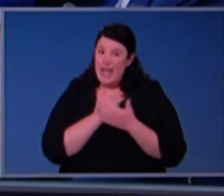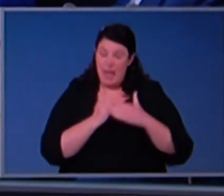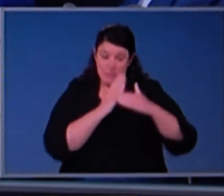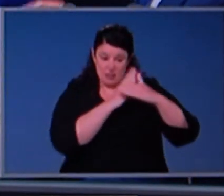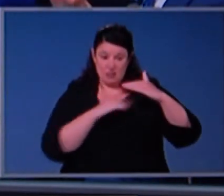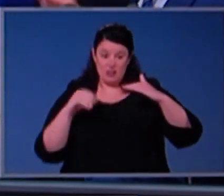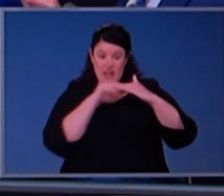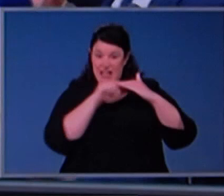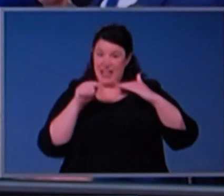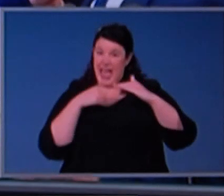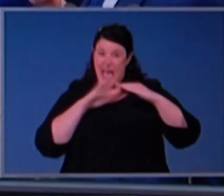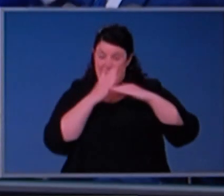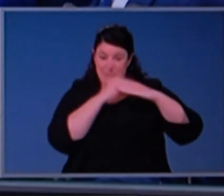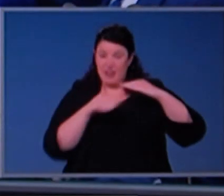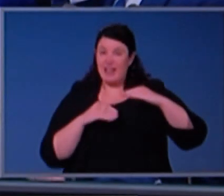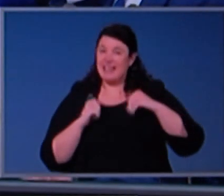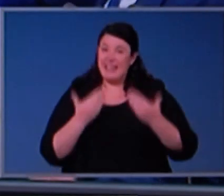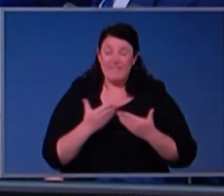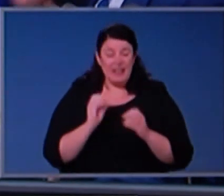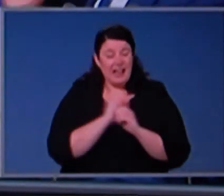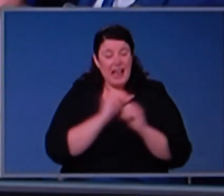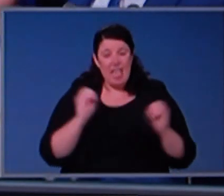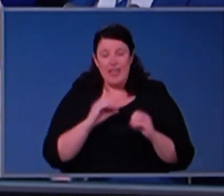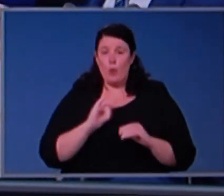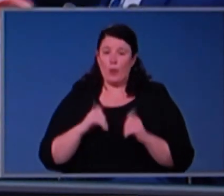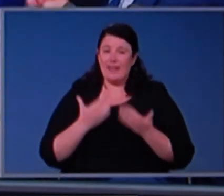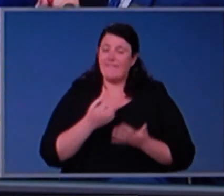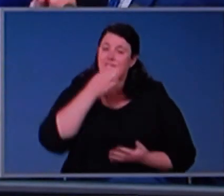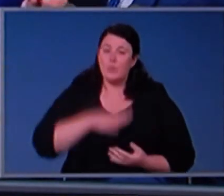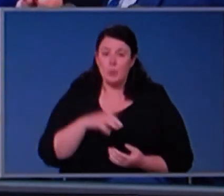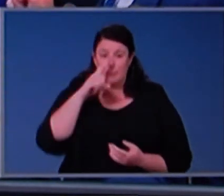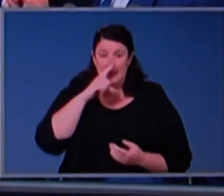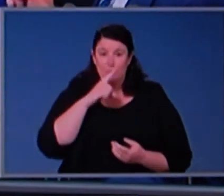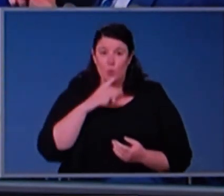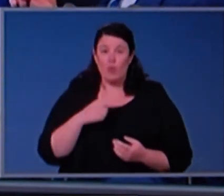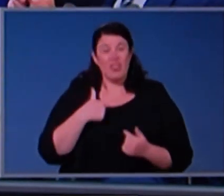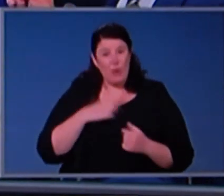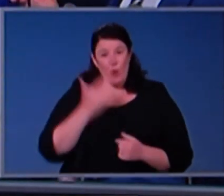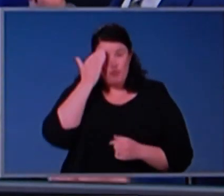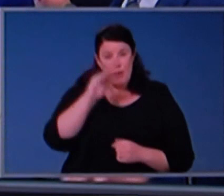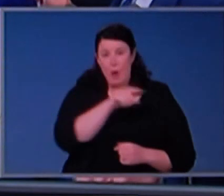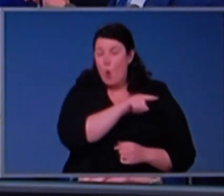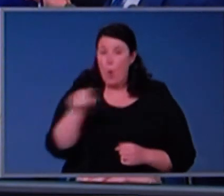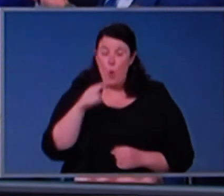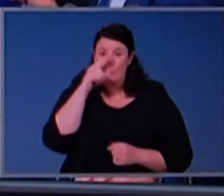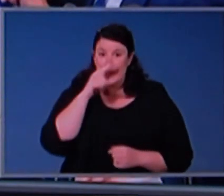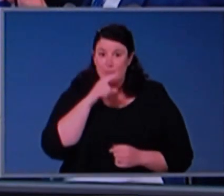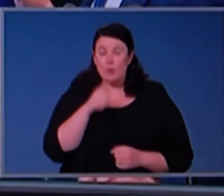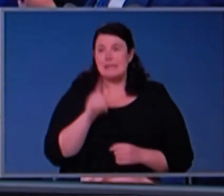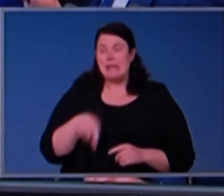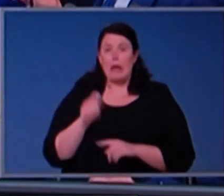below 1 if we want to, and we have to not be complacent, a message that we've been making time and time